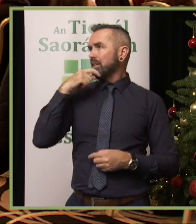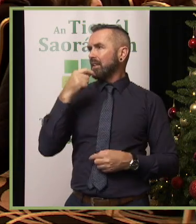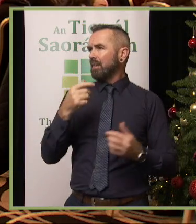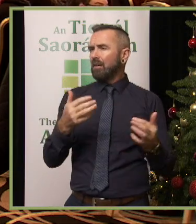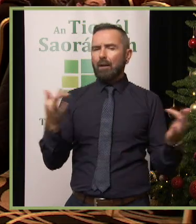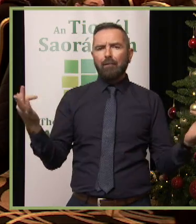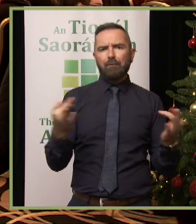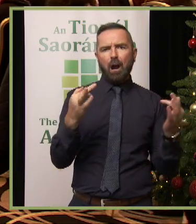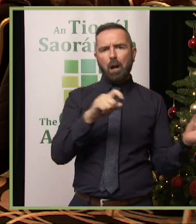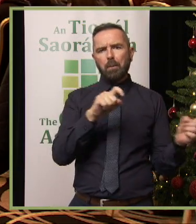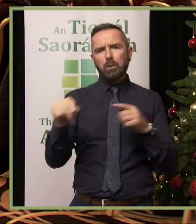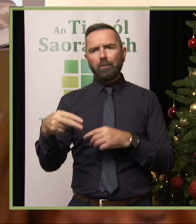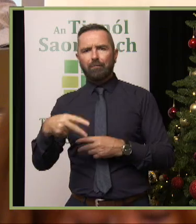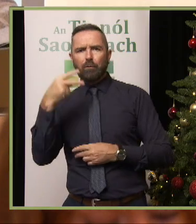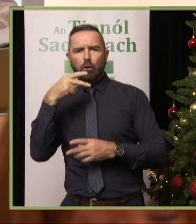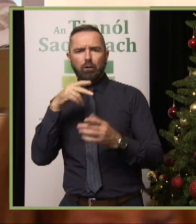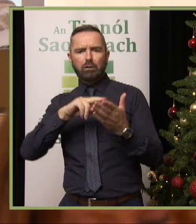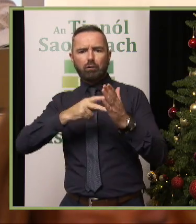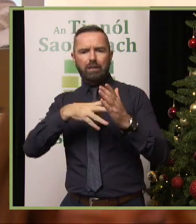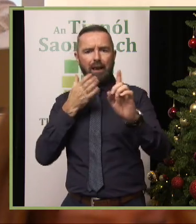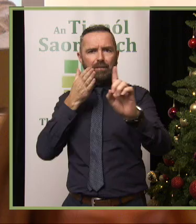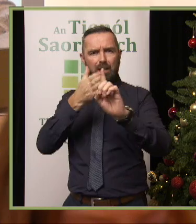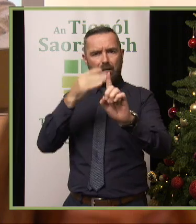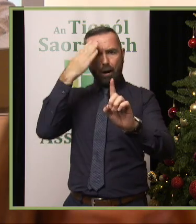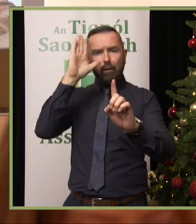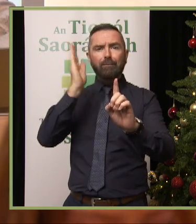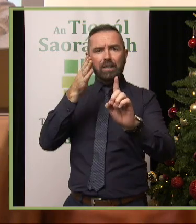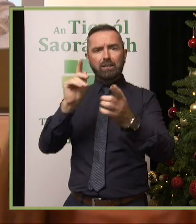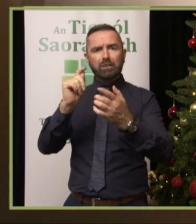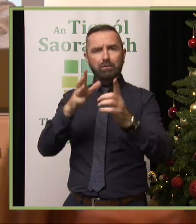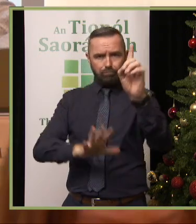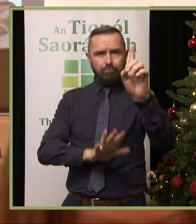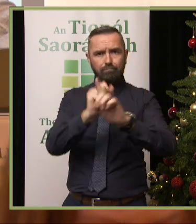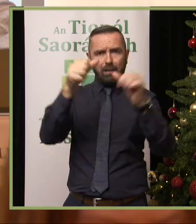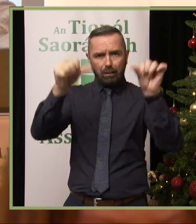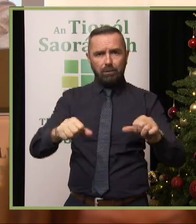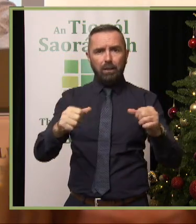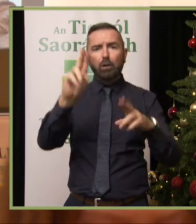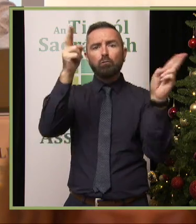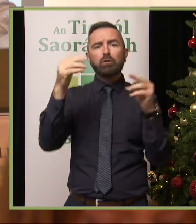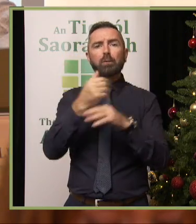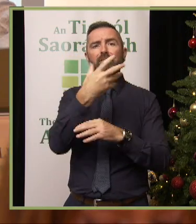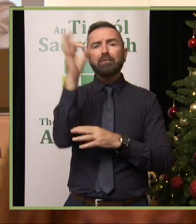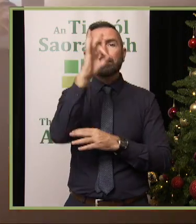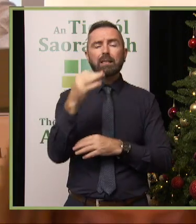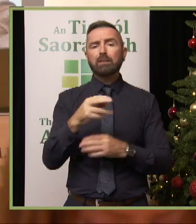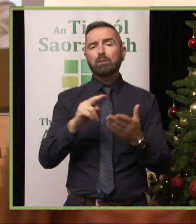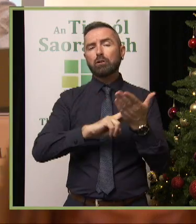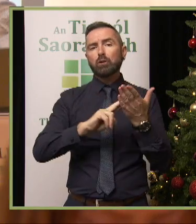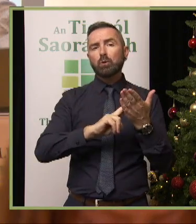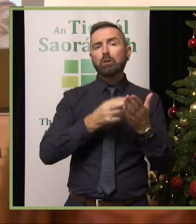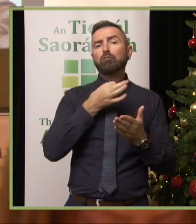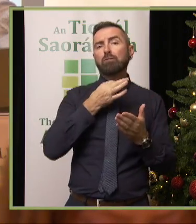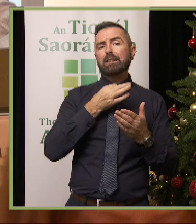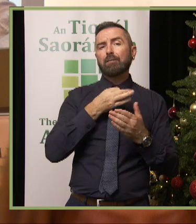Green Deal, has a target already that Ireland has signed up to reduce by 50% the use and risk of chemical pesticides